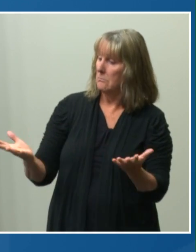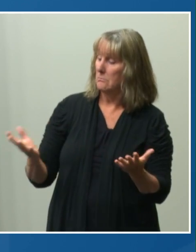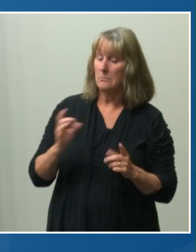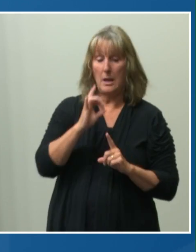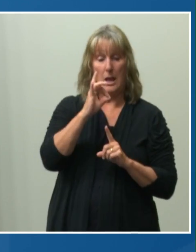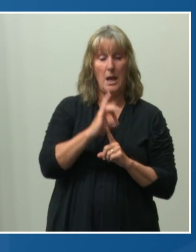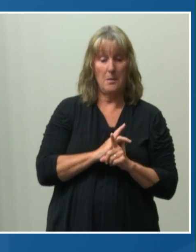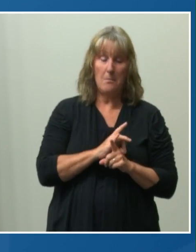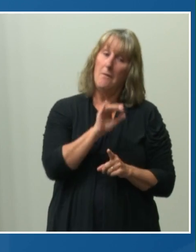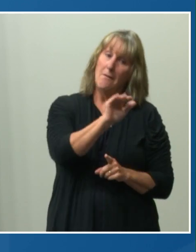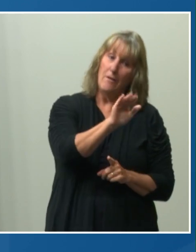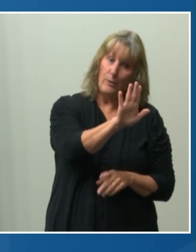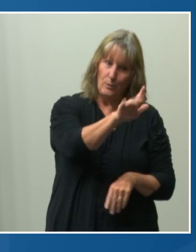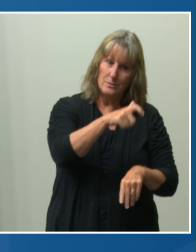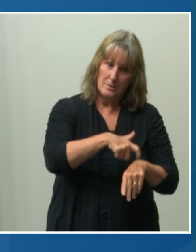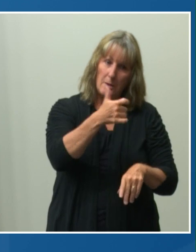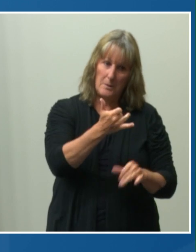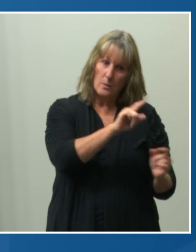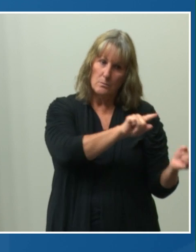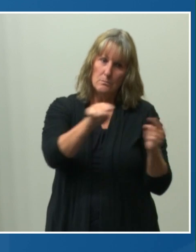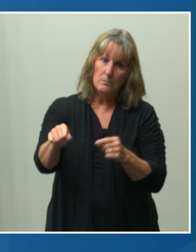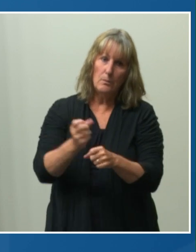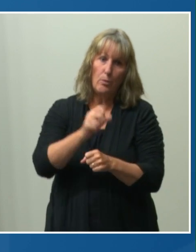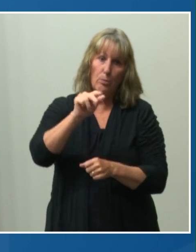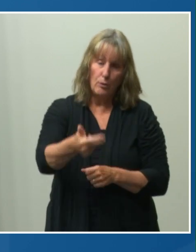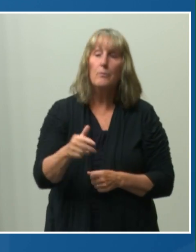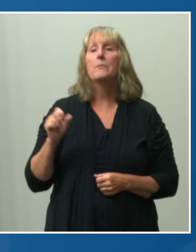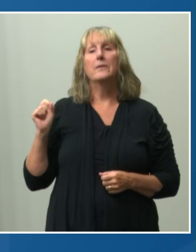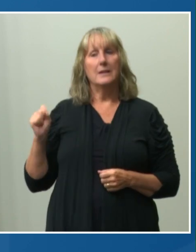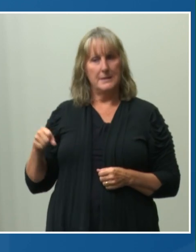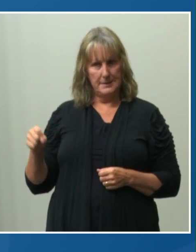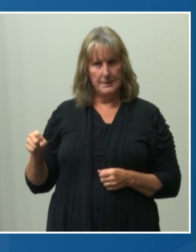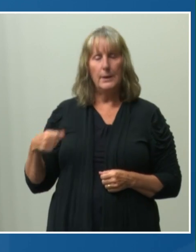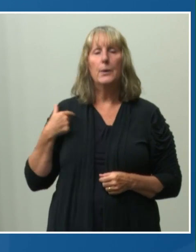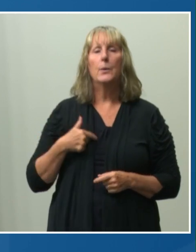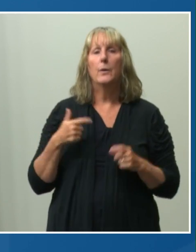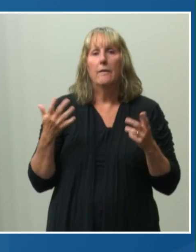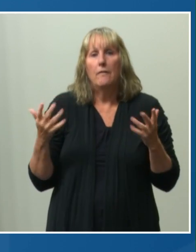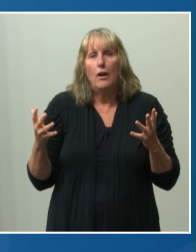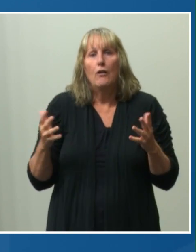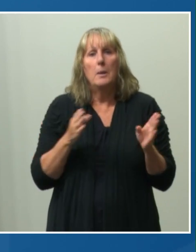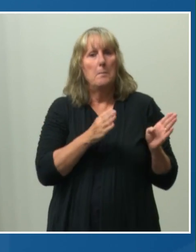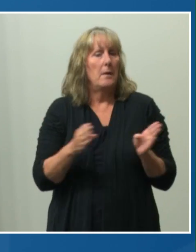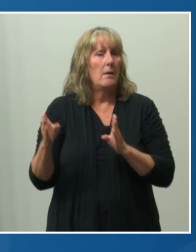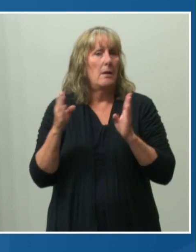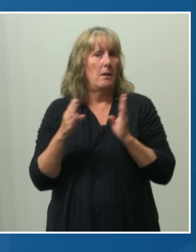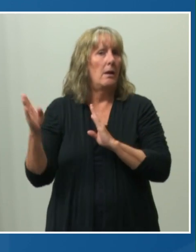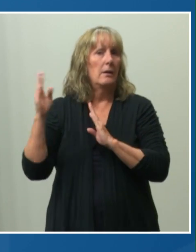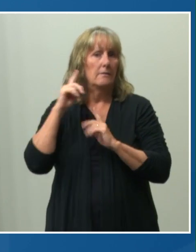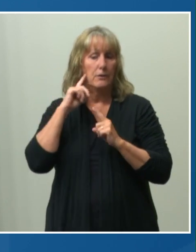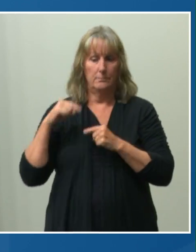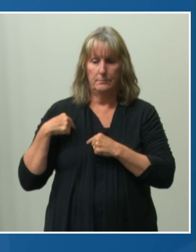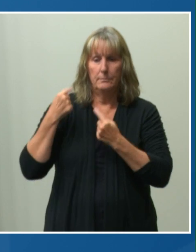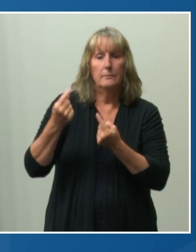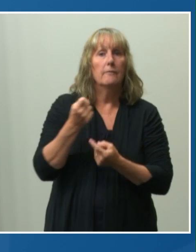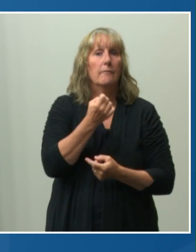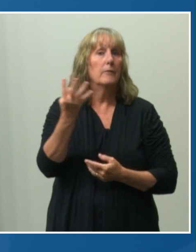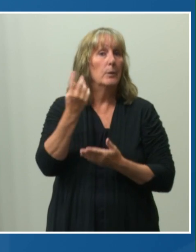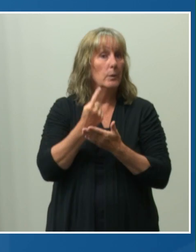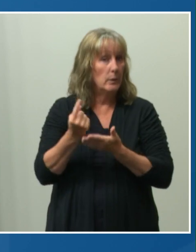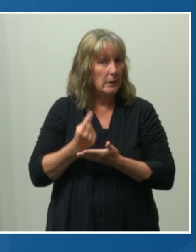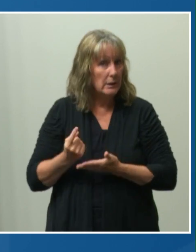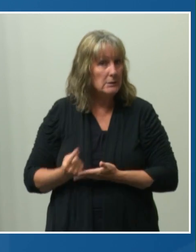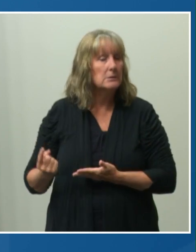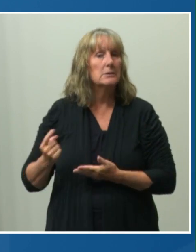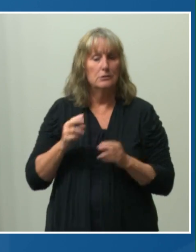months out, it's time to get Yes. that third dose. Yes, we will be able to do that, and we've already been planning that for the last few weeks